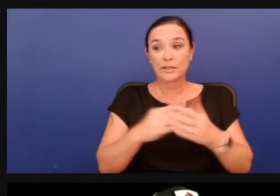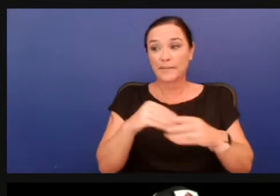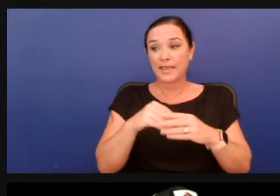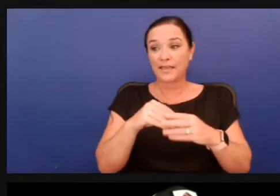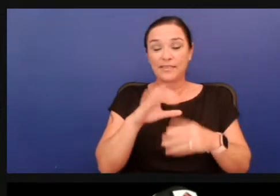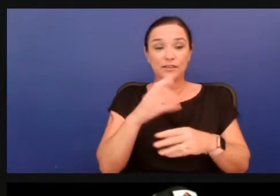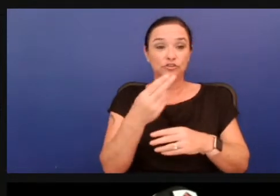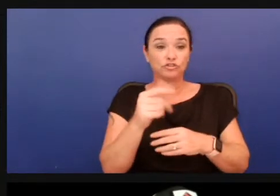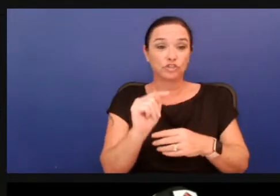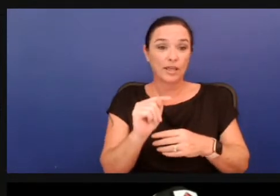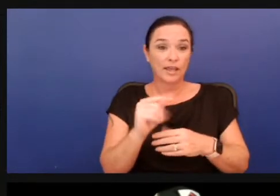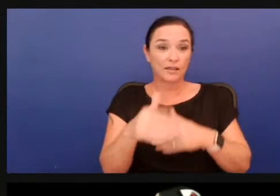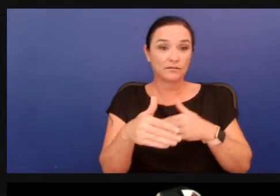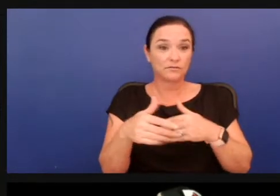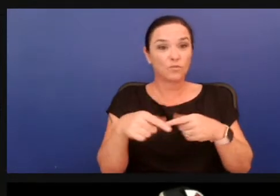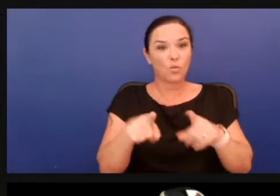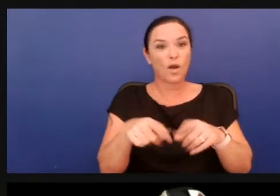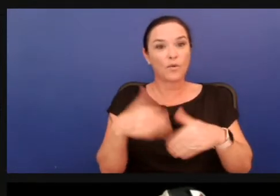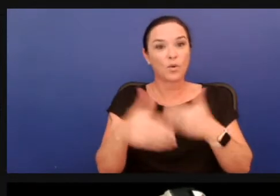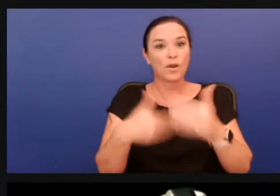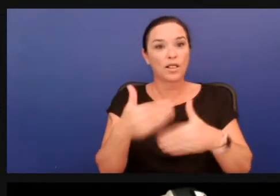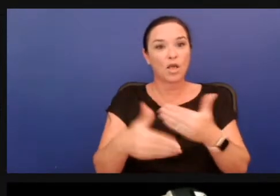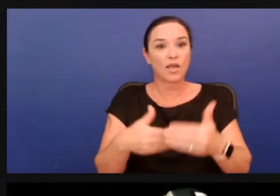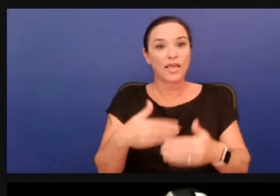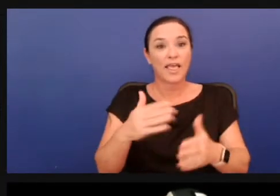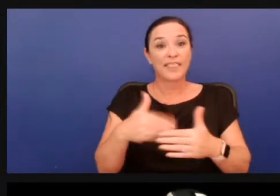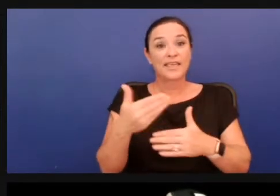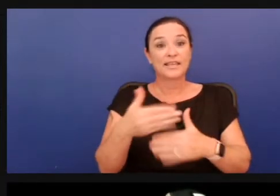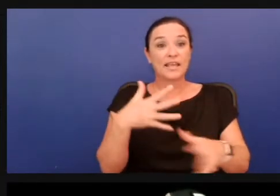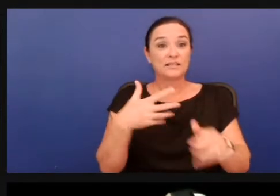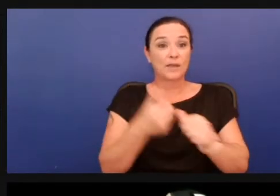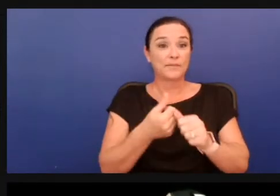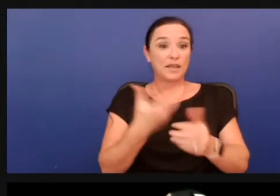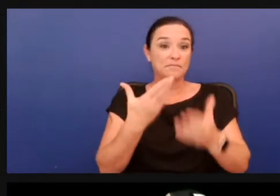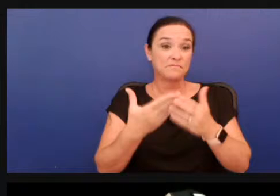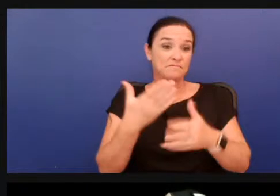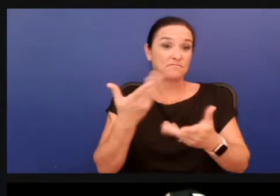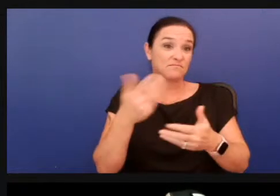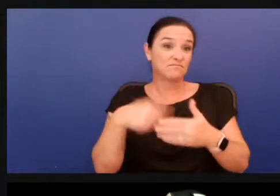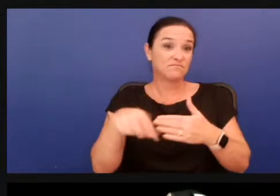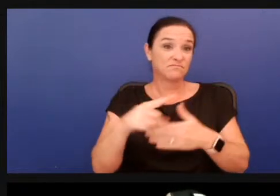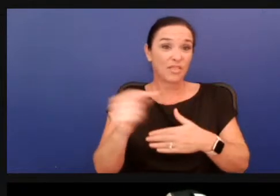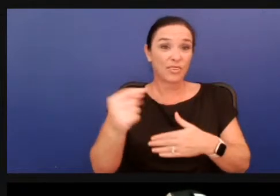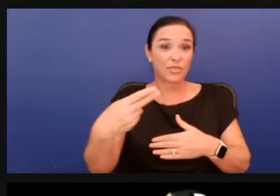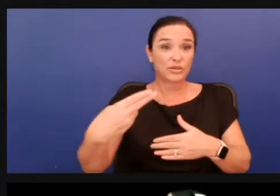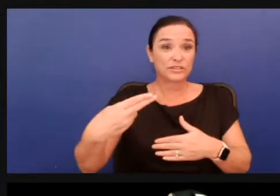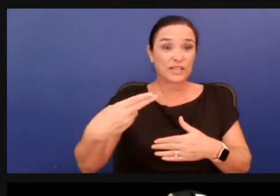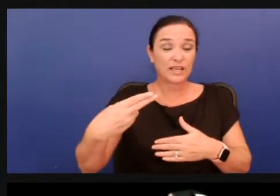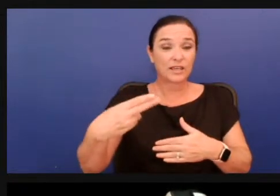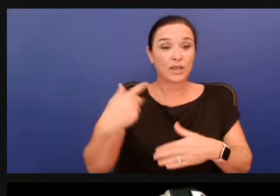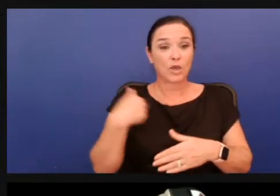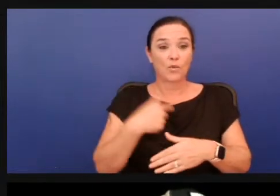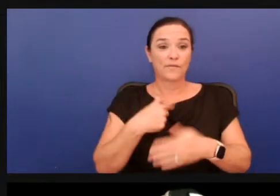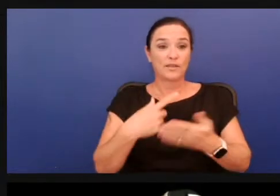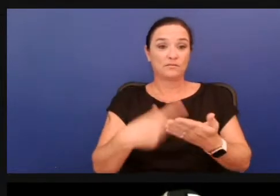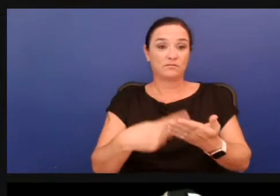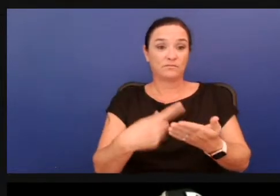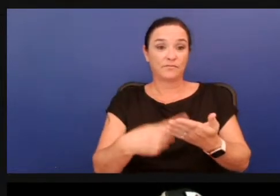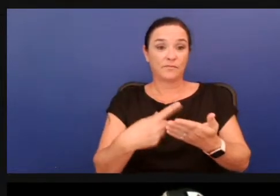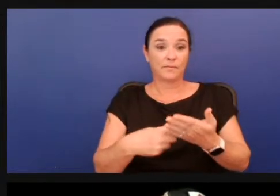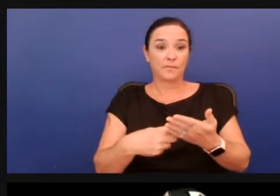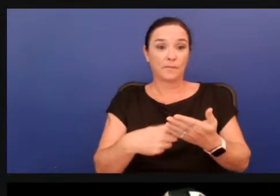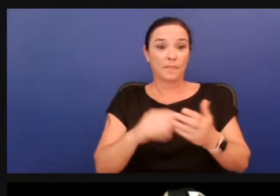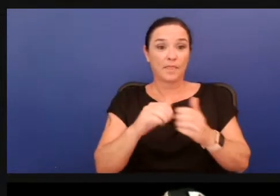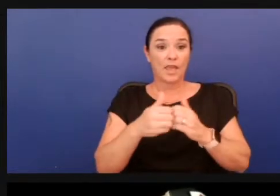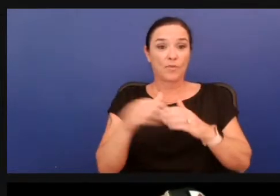went. Next update for us will probably be next Thursday, seeing as we've been talking about how the